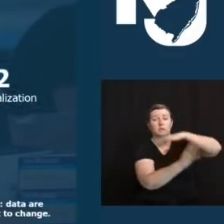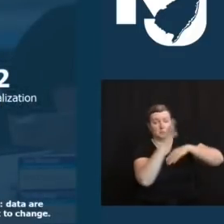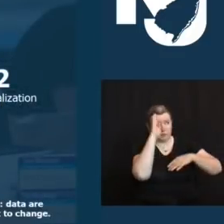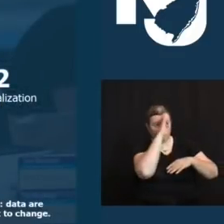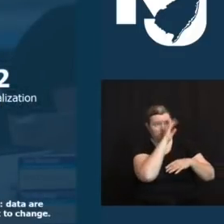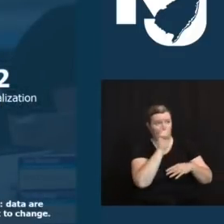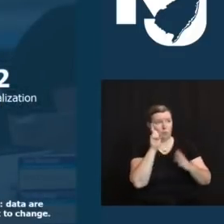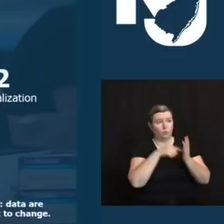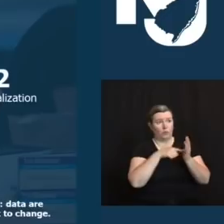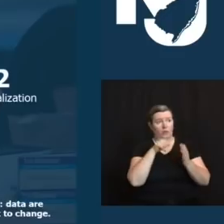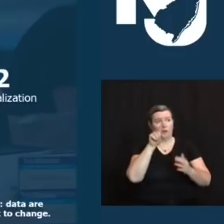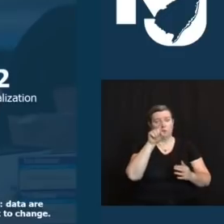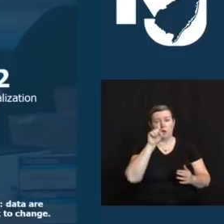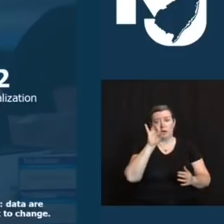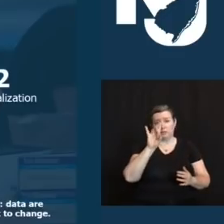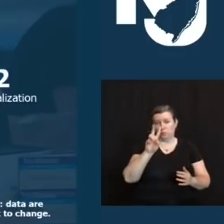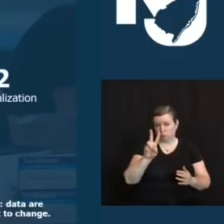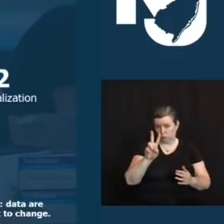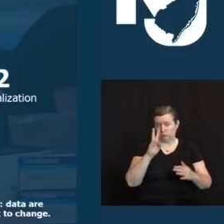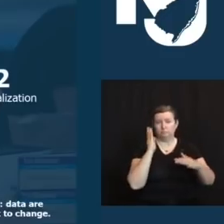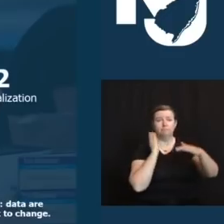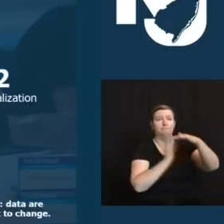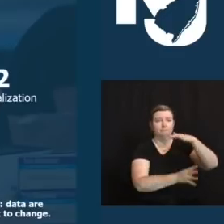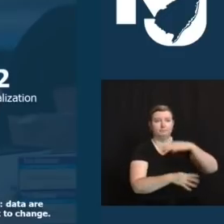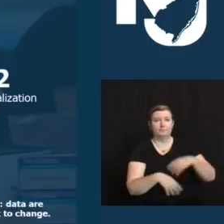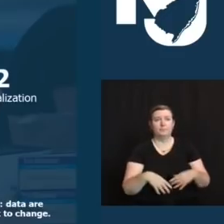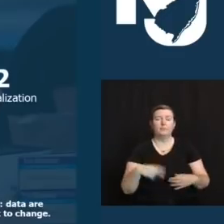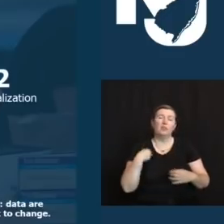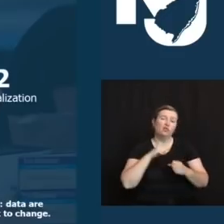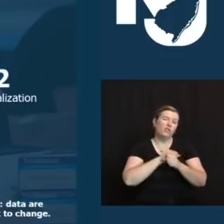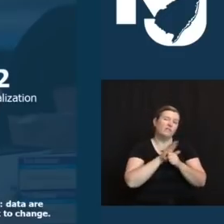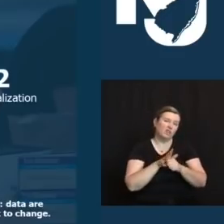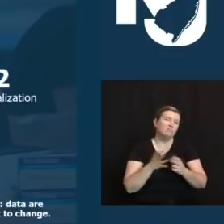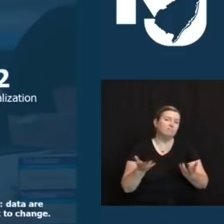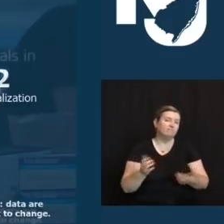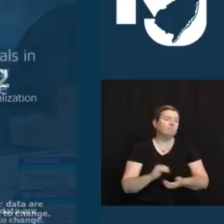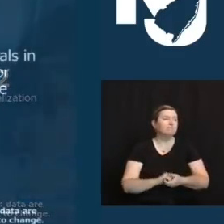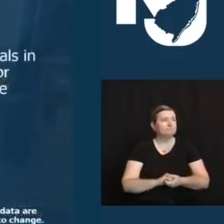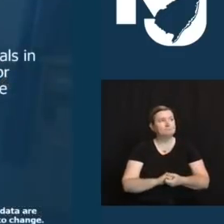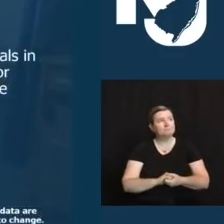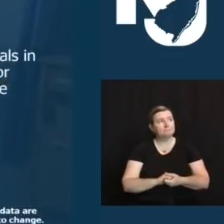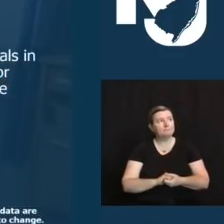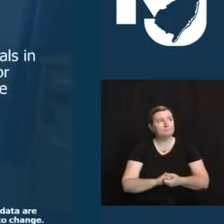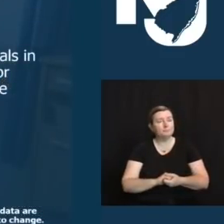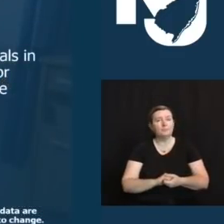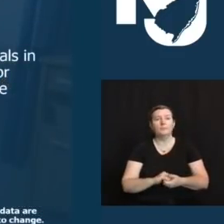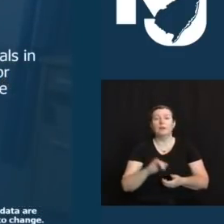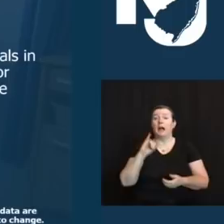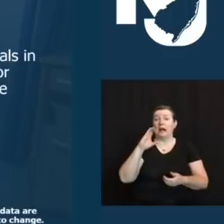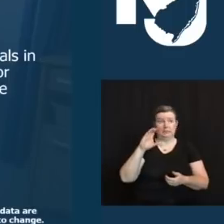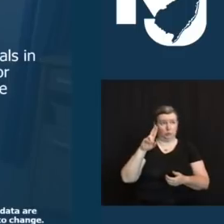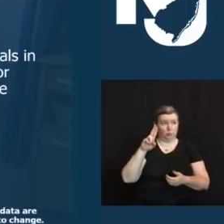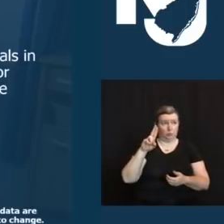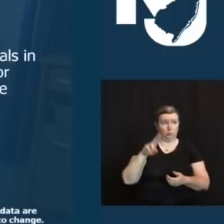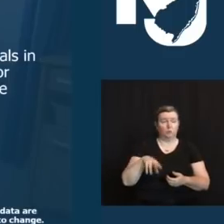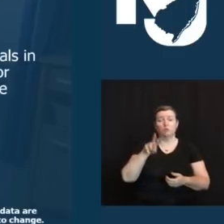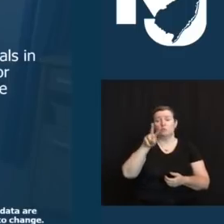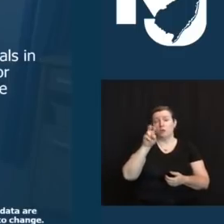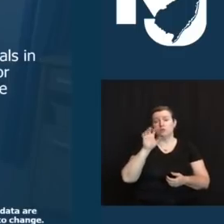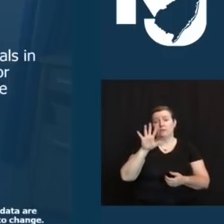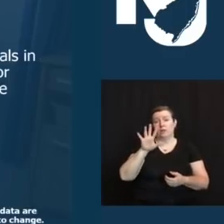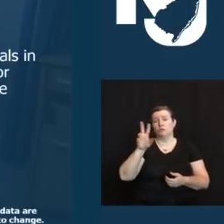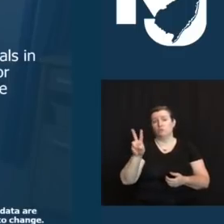1,182 patients with COVID-19 complications. The number of patients requiring intensive or critical